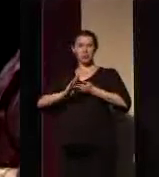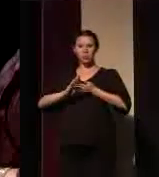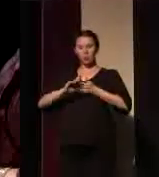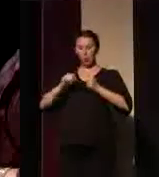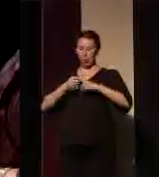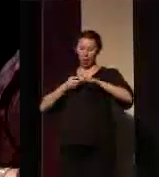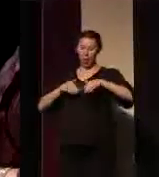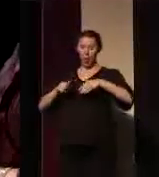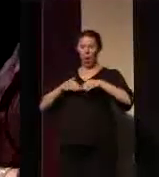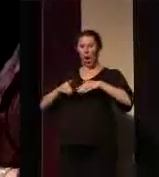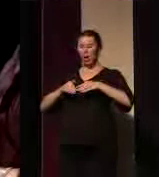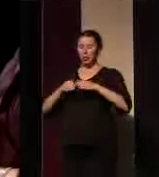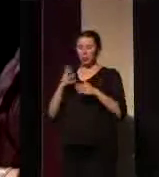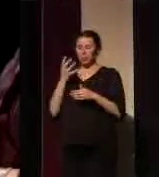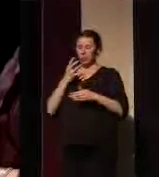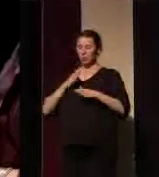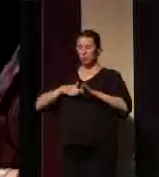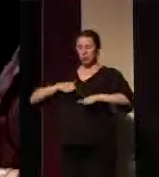they walk.